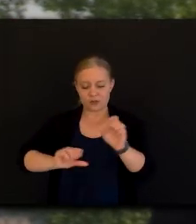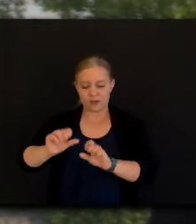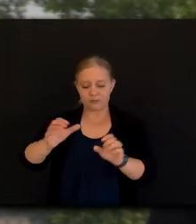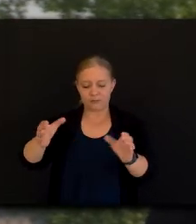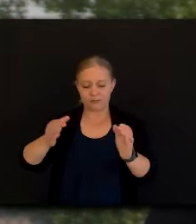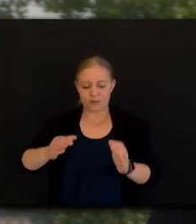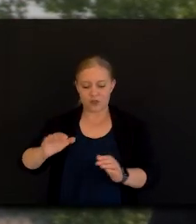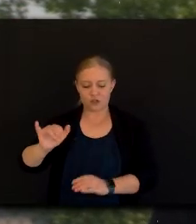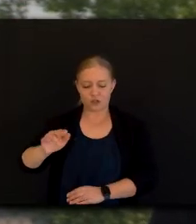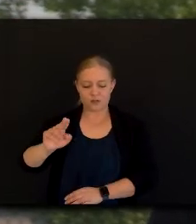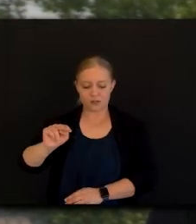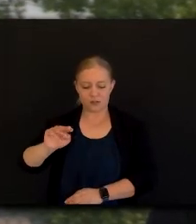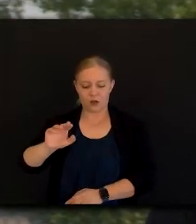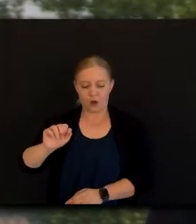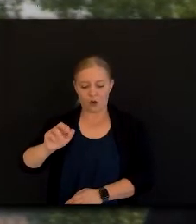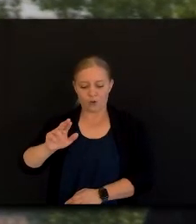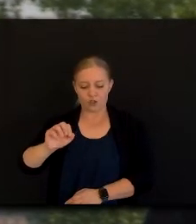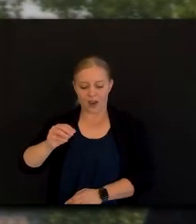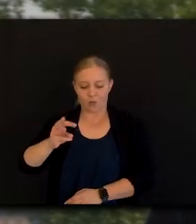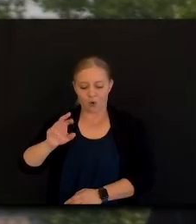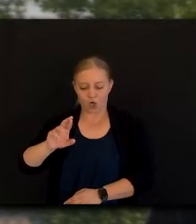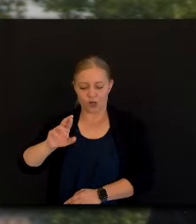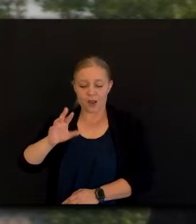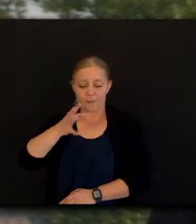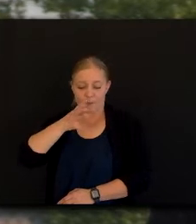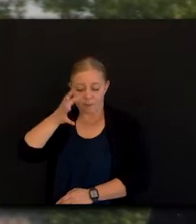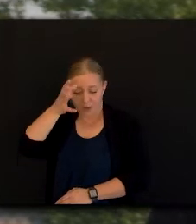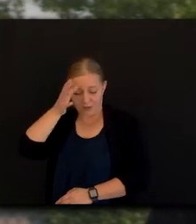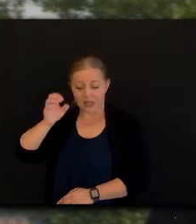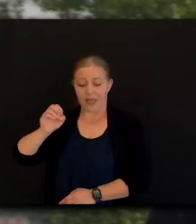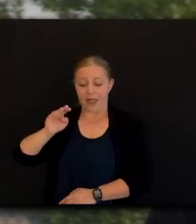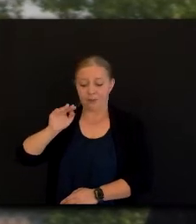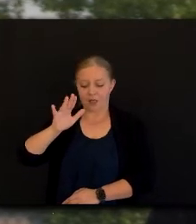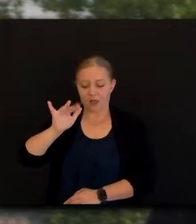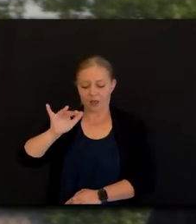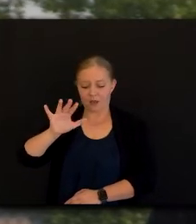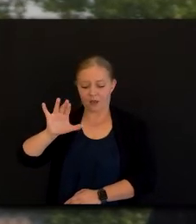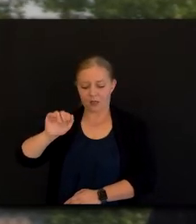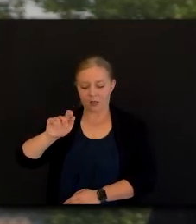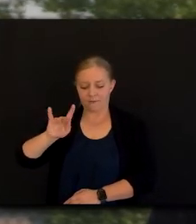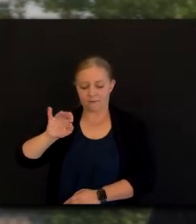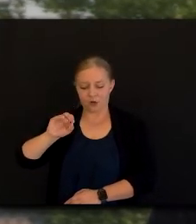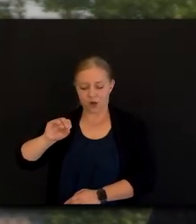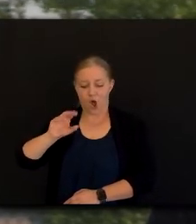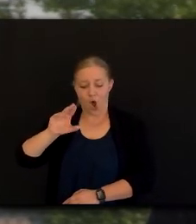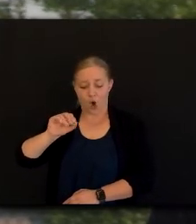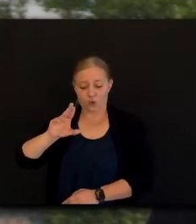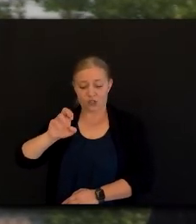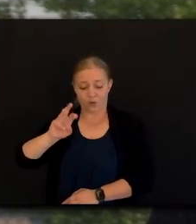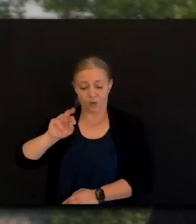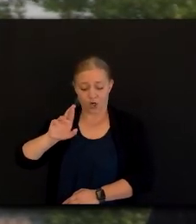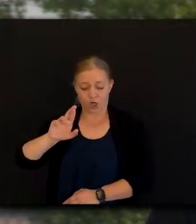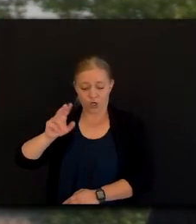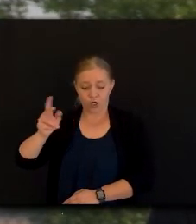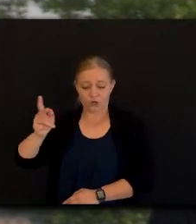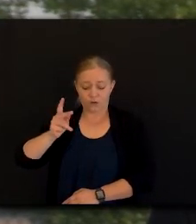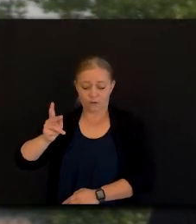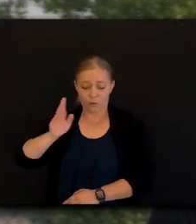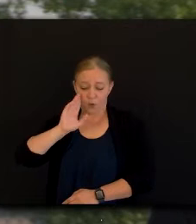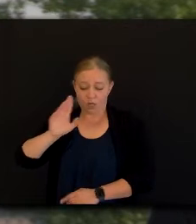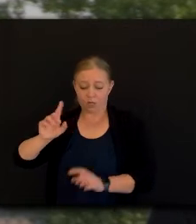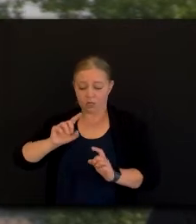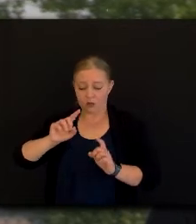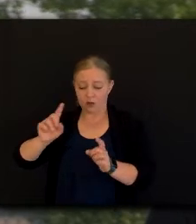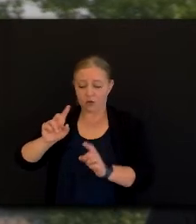Hoshauer. Justin's parents are Emily and Clifford Hoshauer. Justin will major in technology systems at Utah State